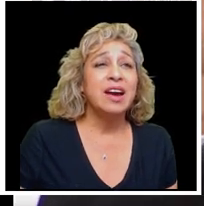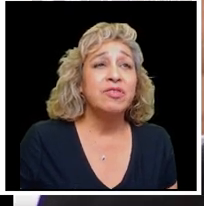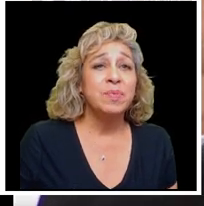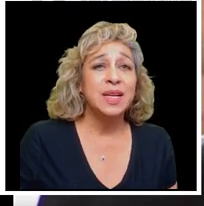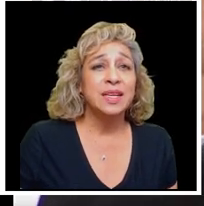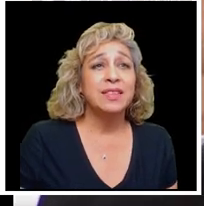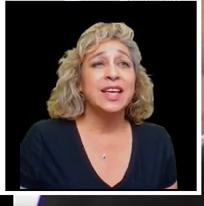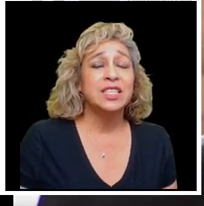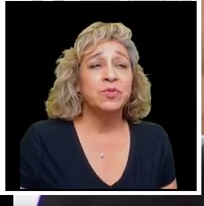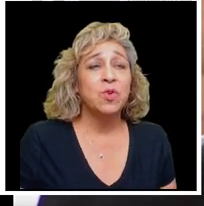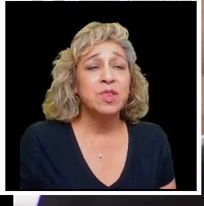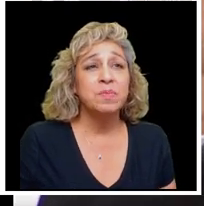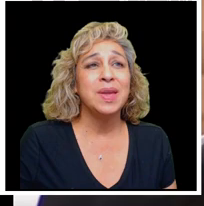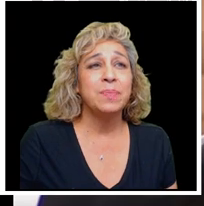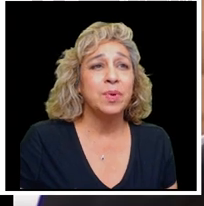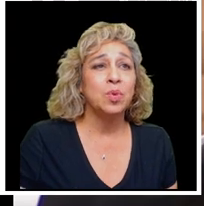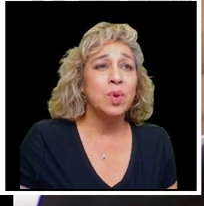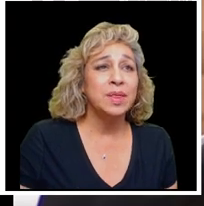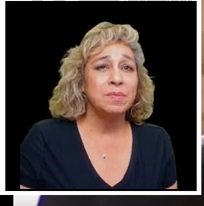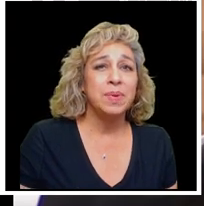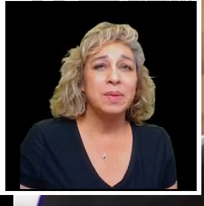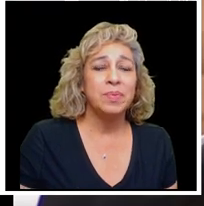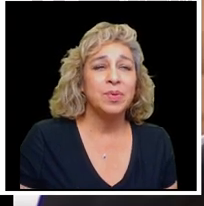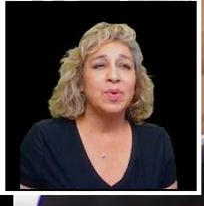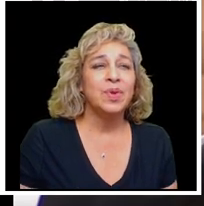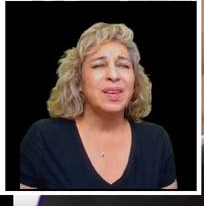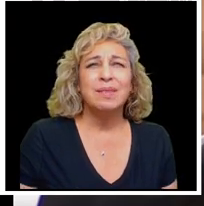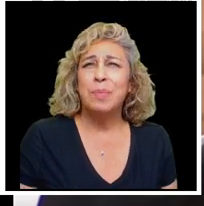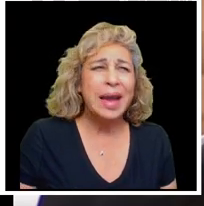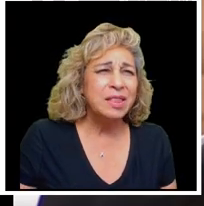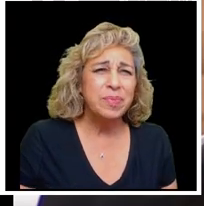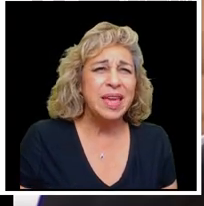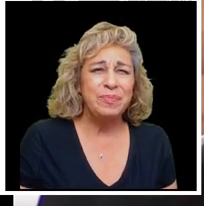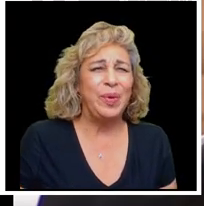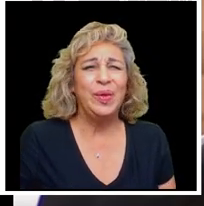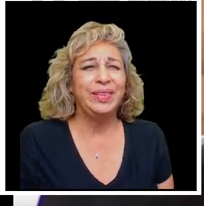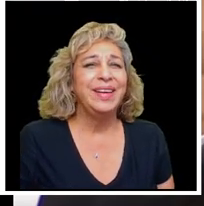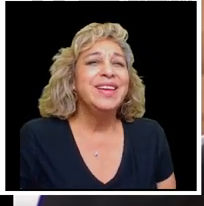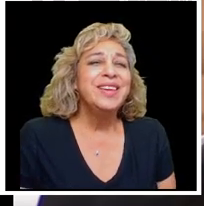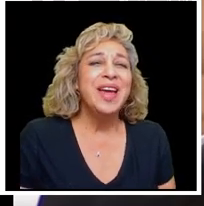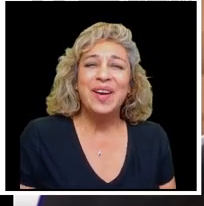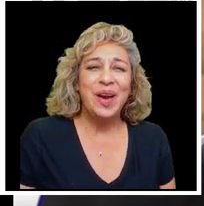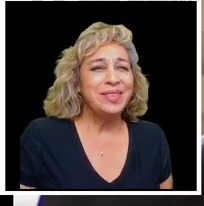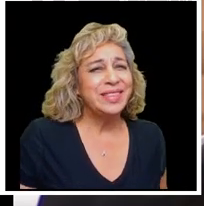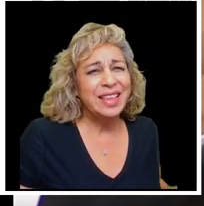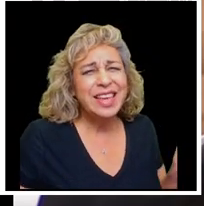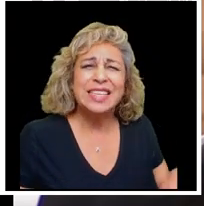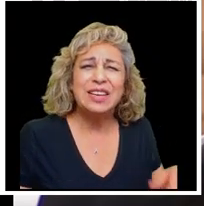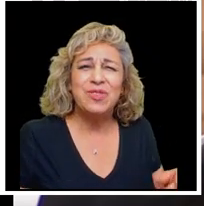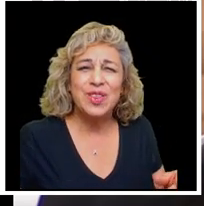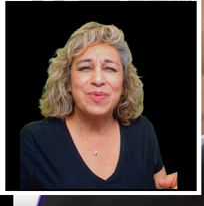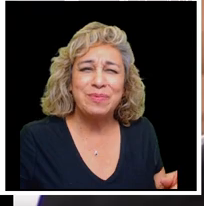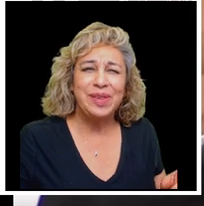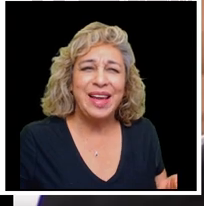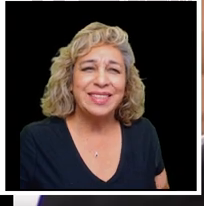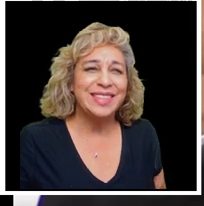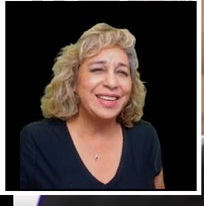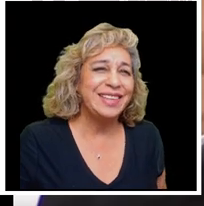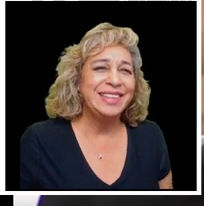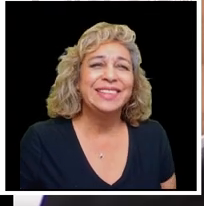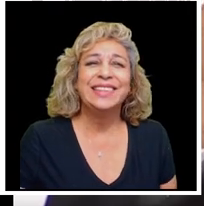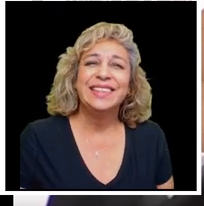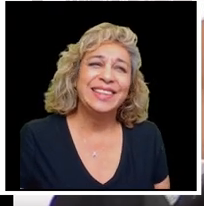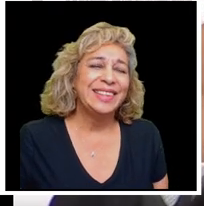government that's for the people with the people by the people right I think he said for the people